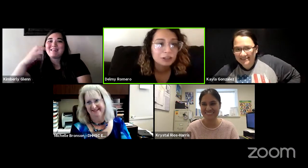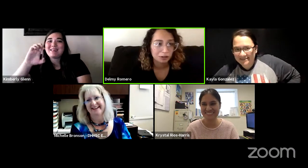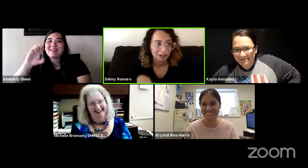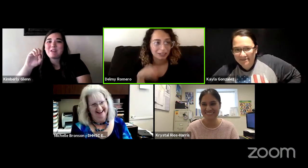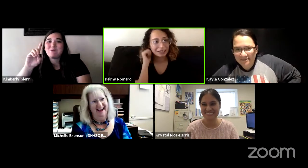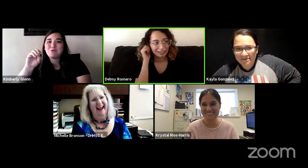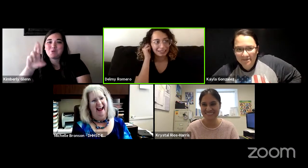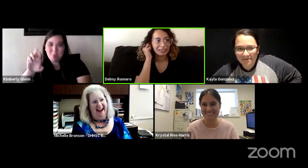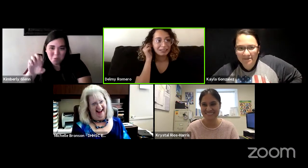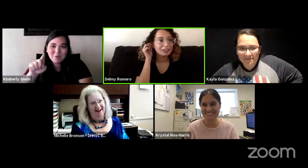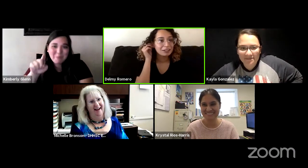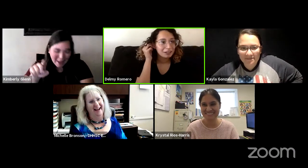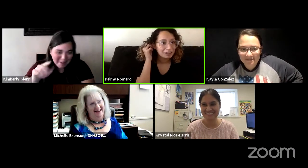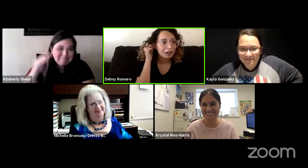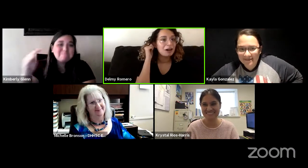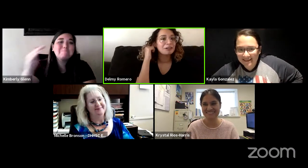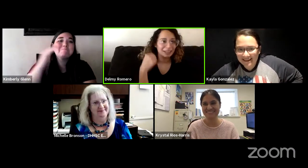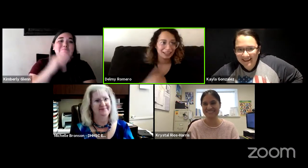Theodore.